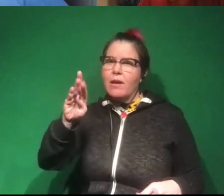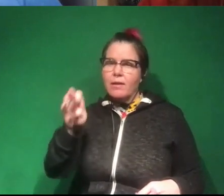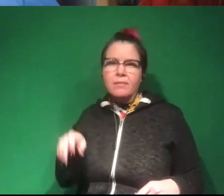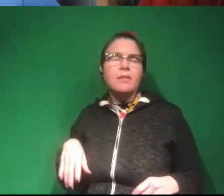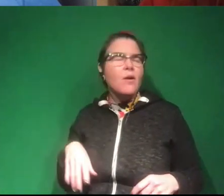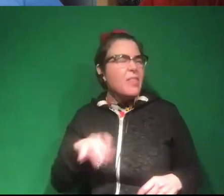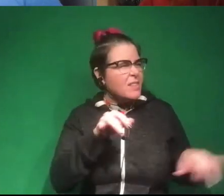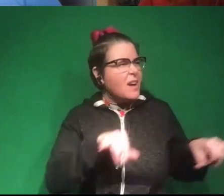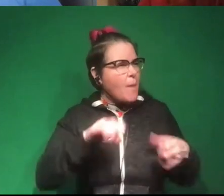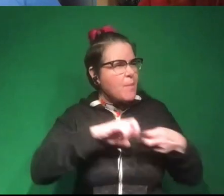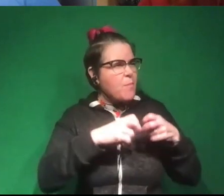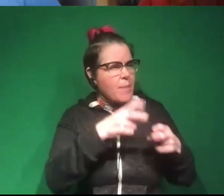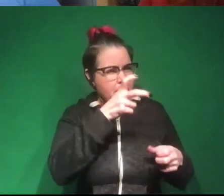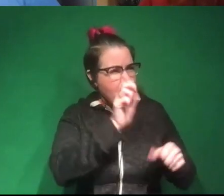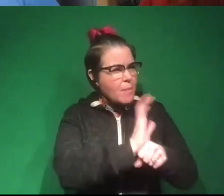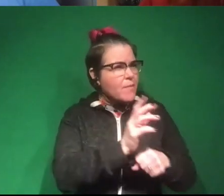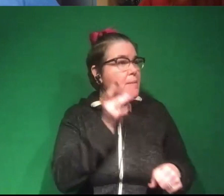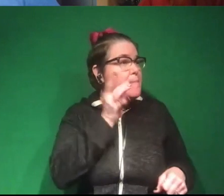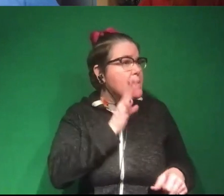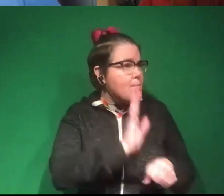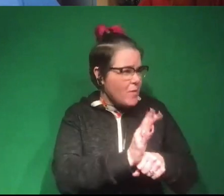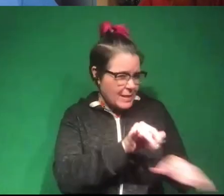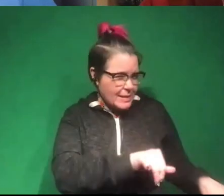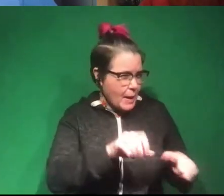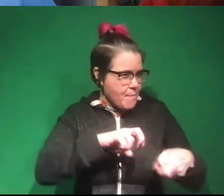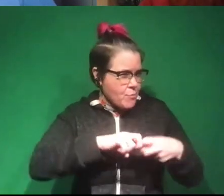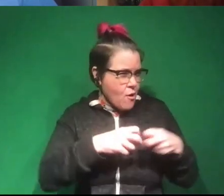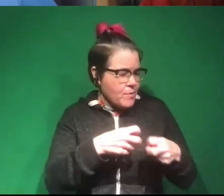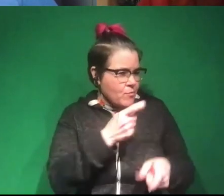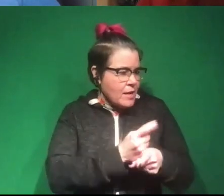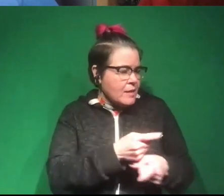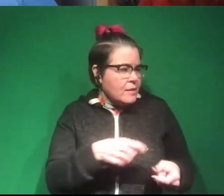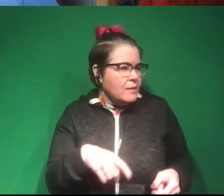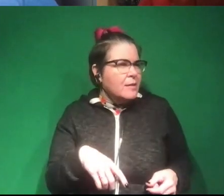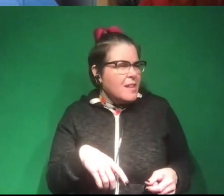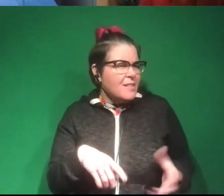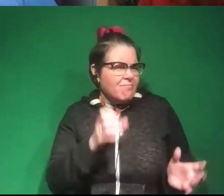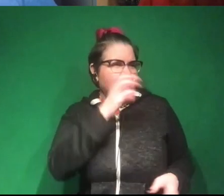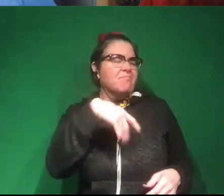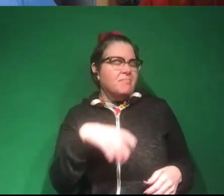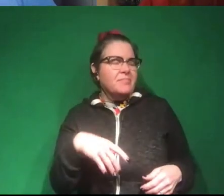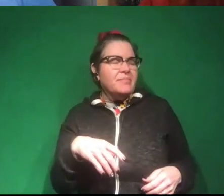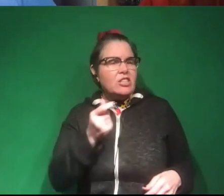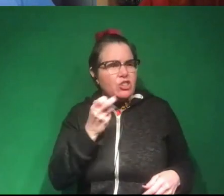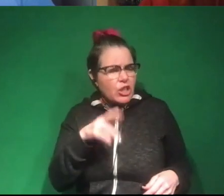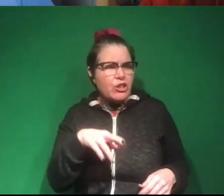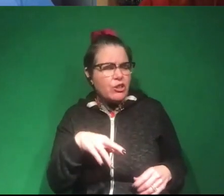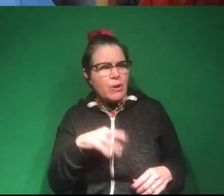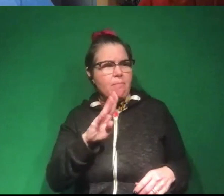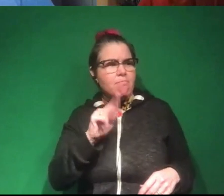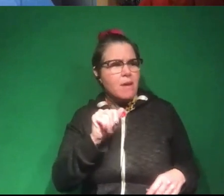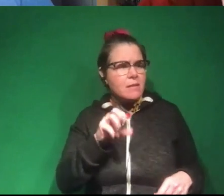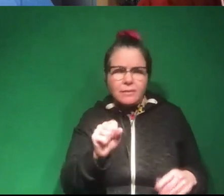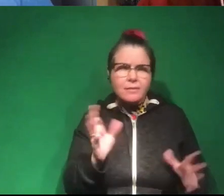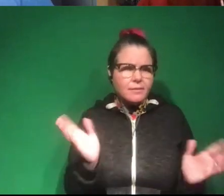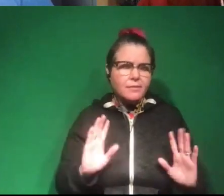problem in insect movies. Like Bee Movie, I think, had the same problem. And yeah, Yeah, gender sounds bias like in the same thing.